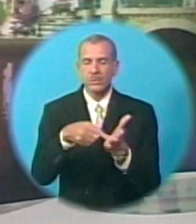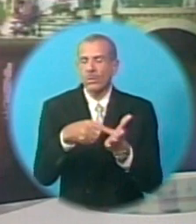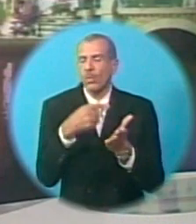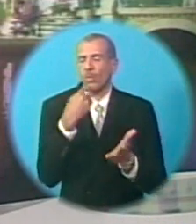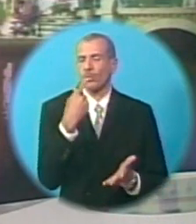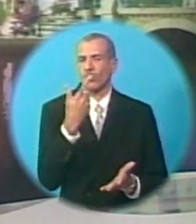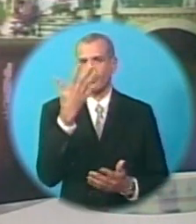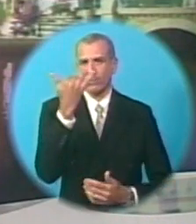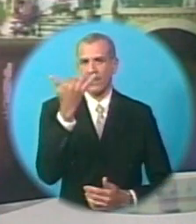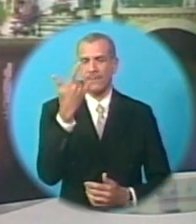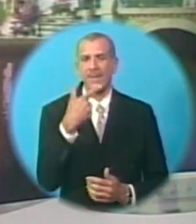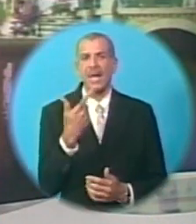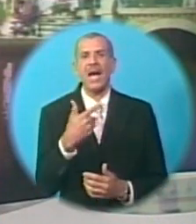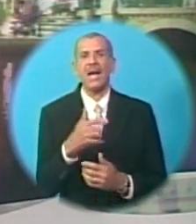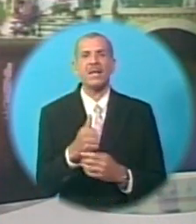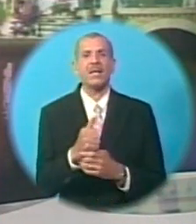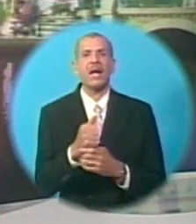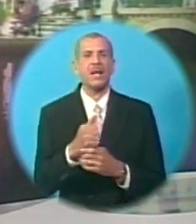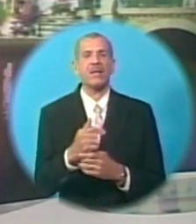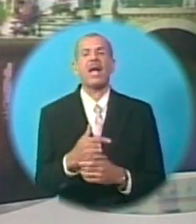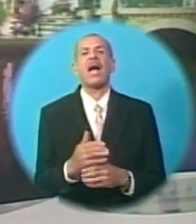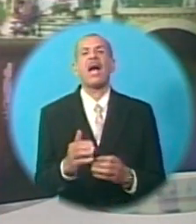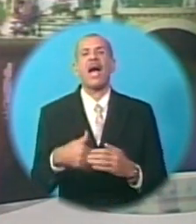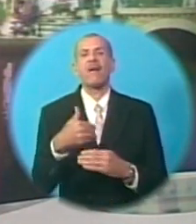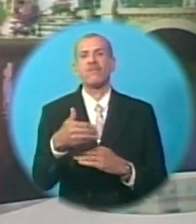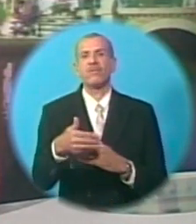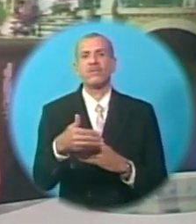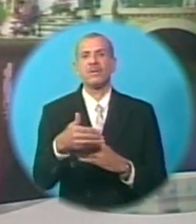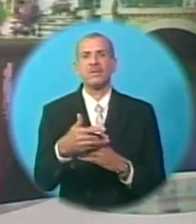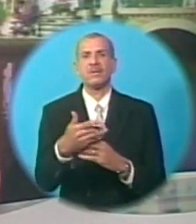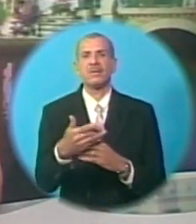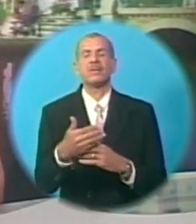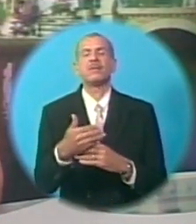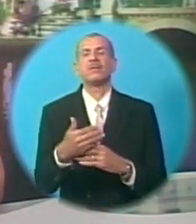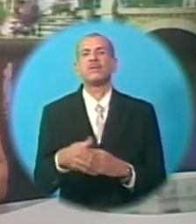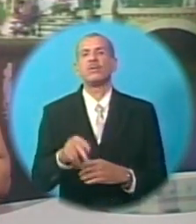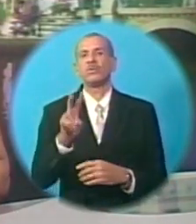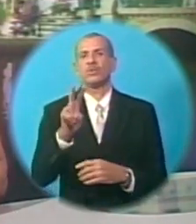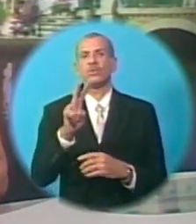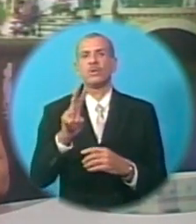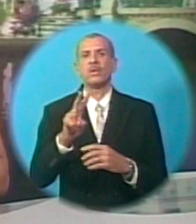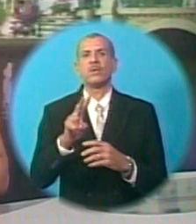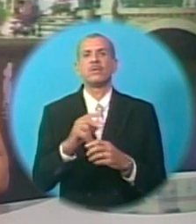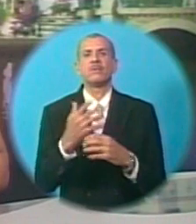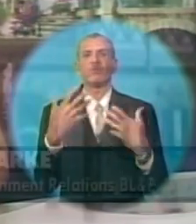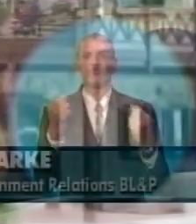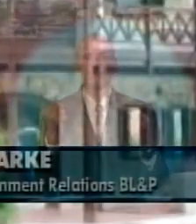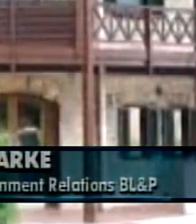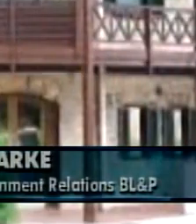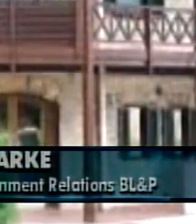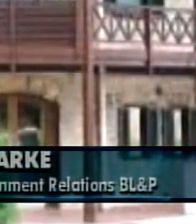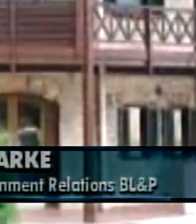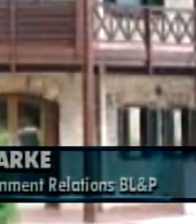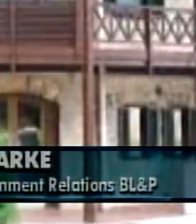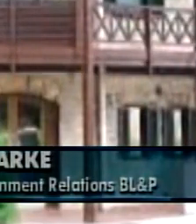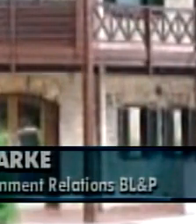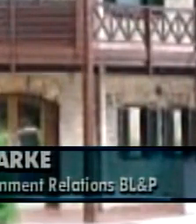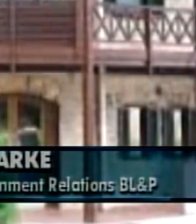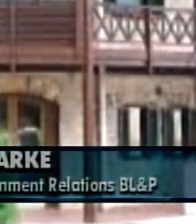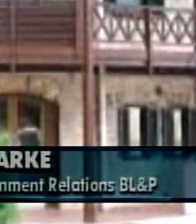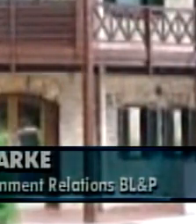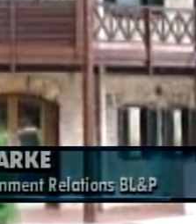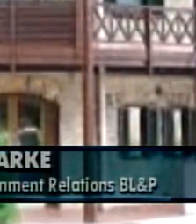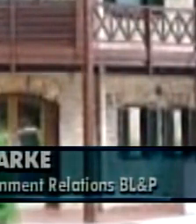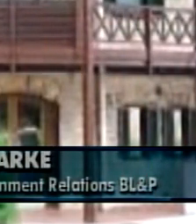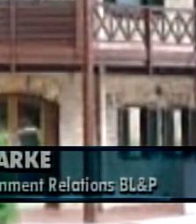first, and full restoration was made just before 2 this afternoon. That process of bringing electricity generation